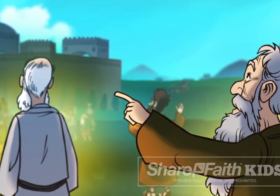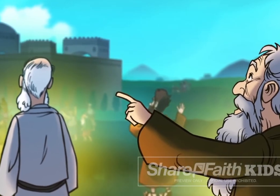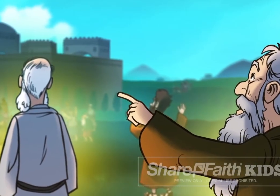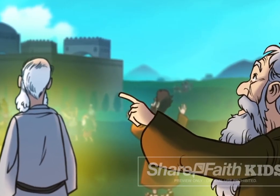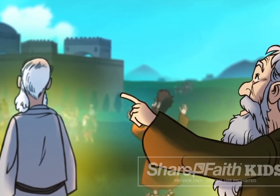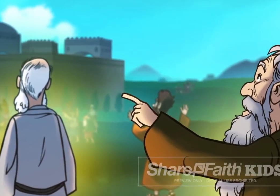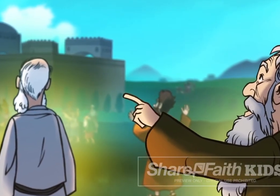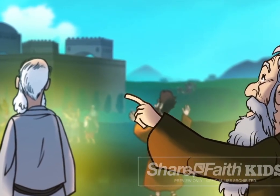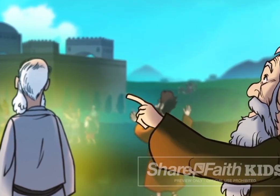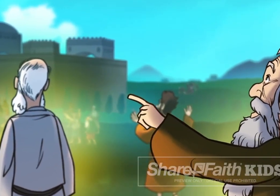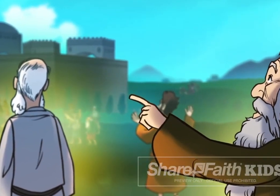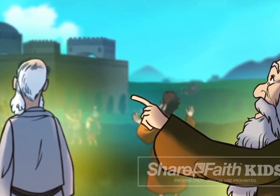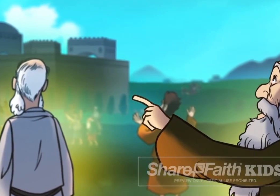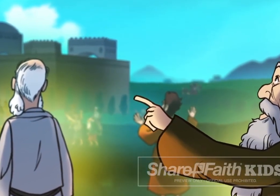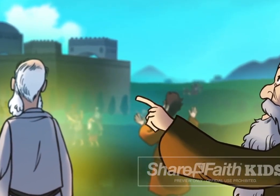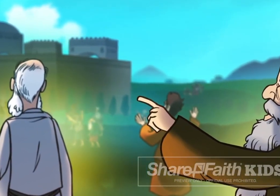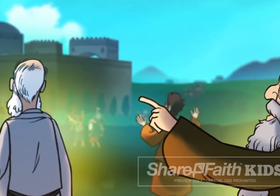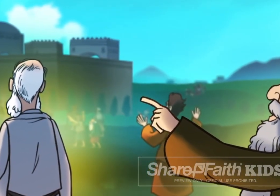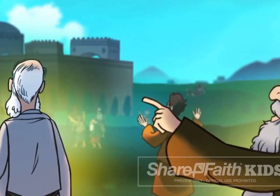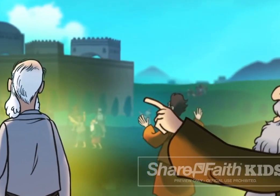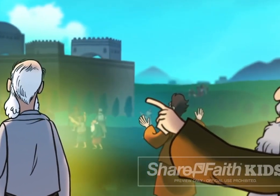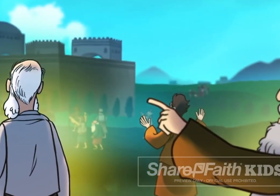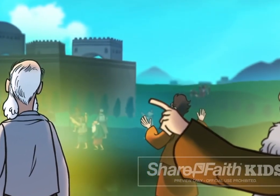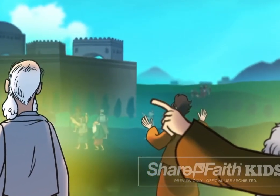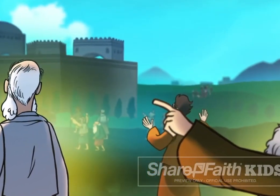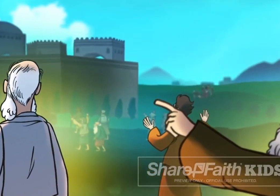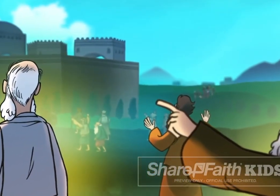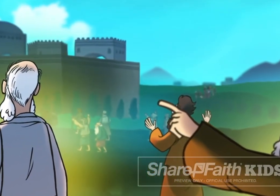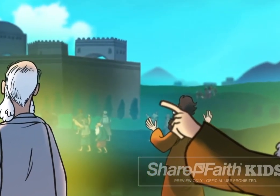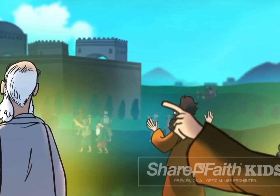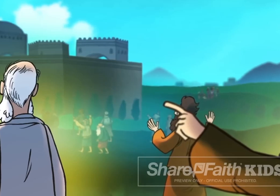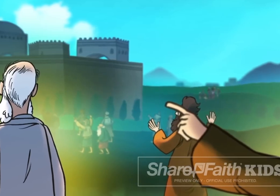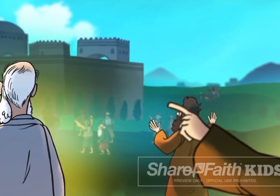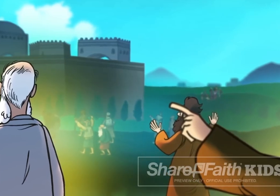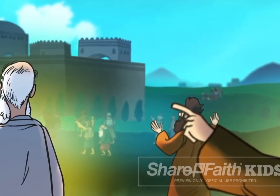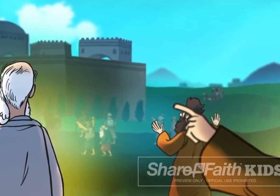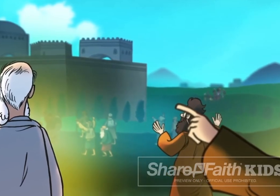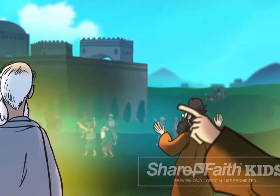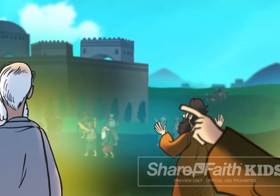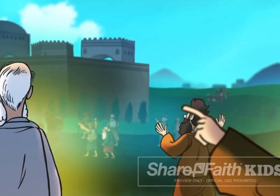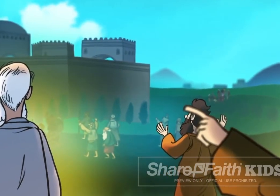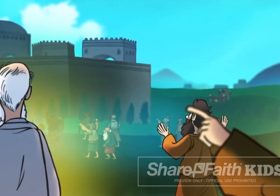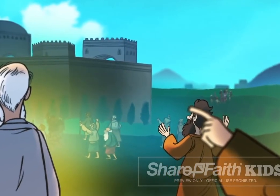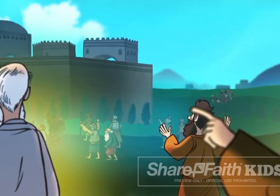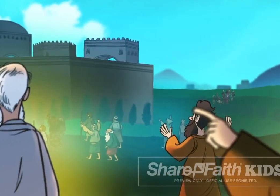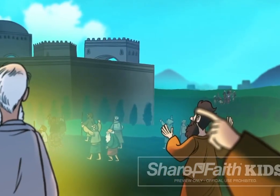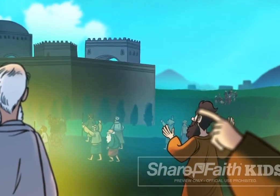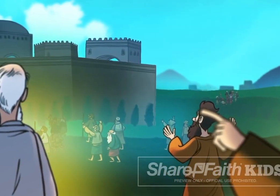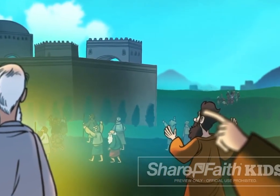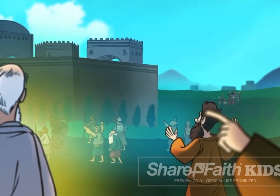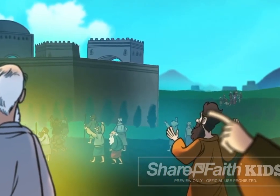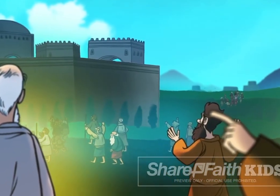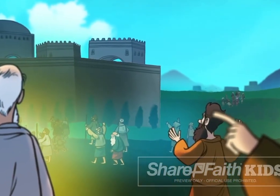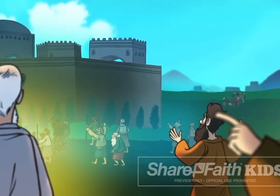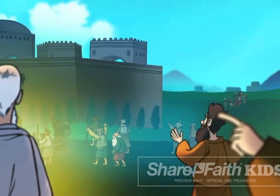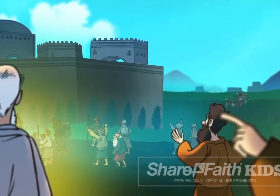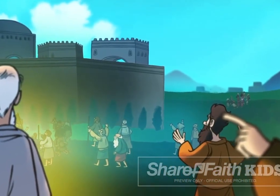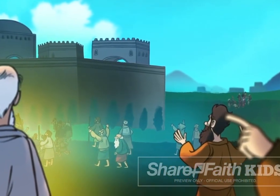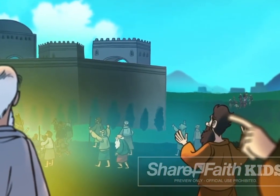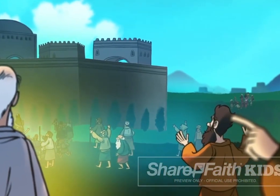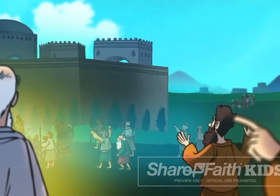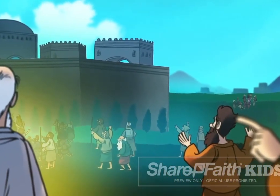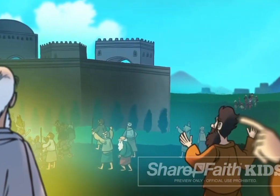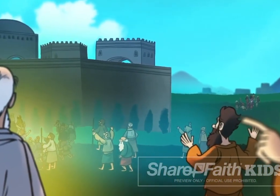I am the Lord. I will put my spirit in you, and you will live again. You will return home to your